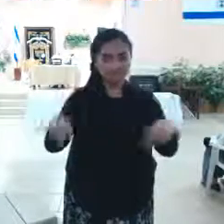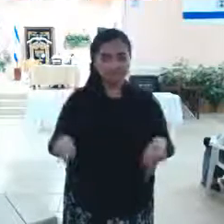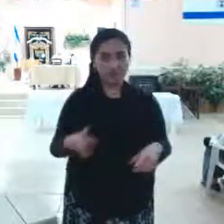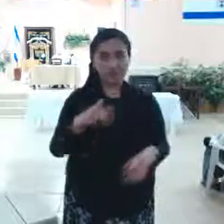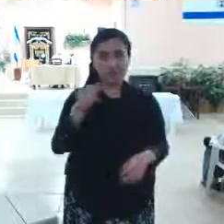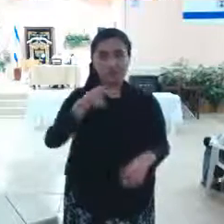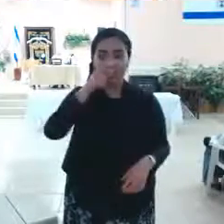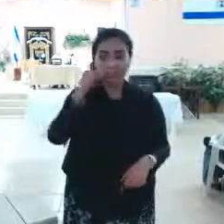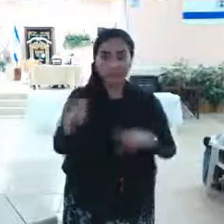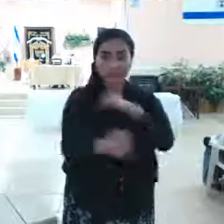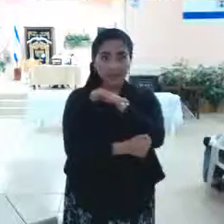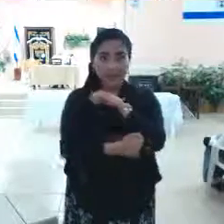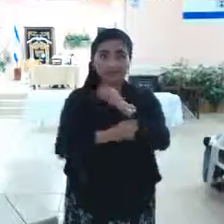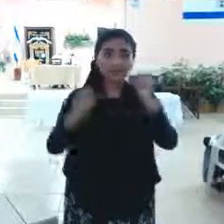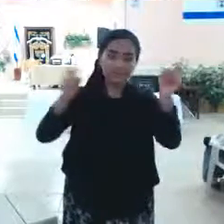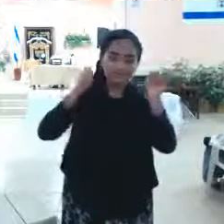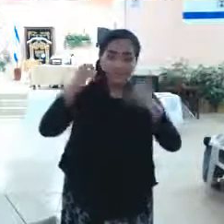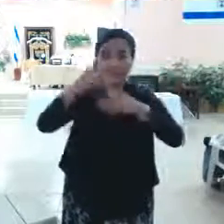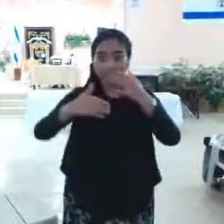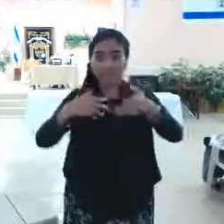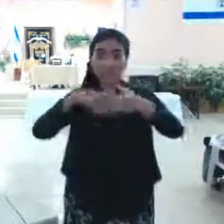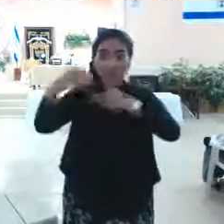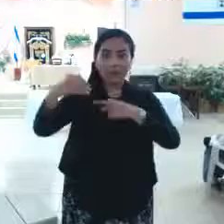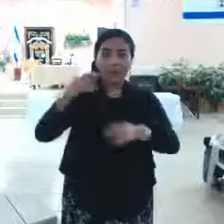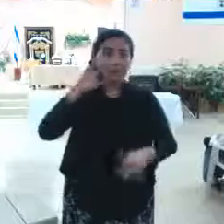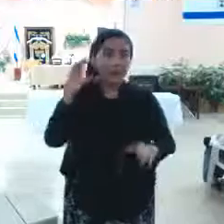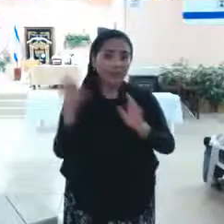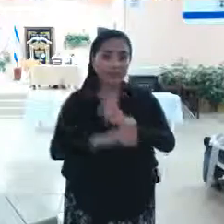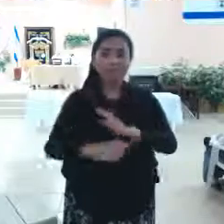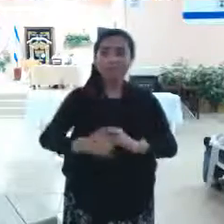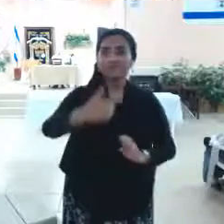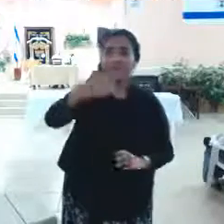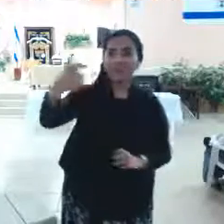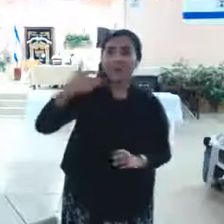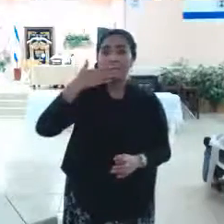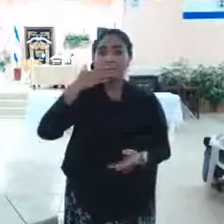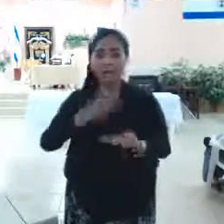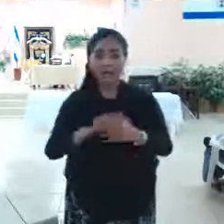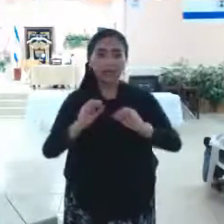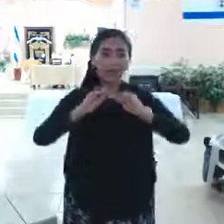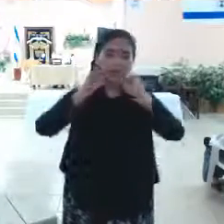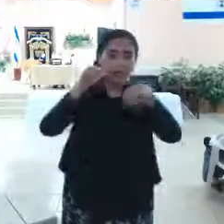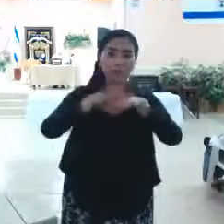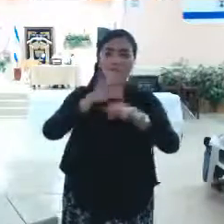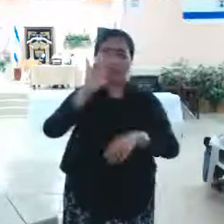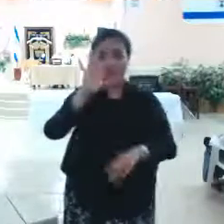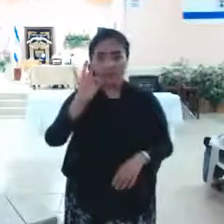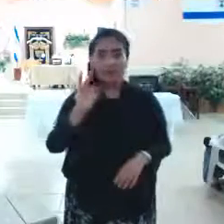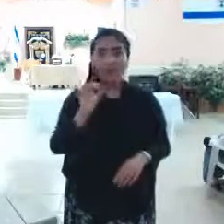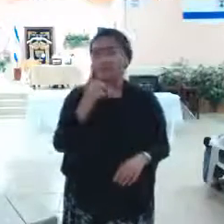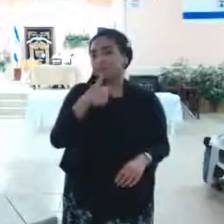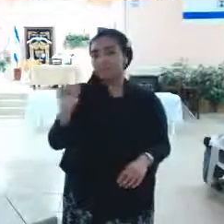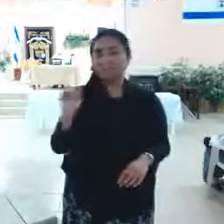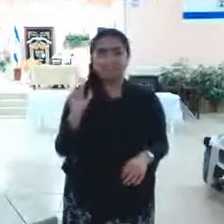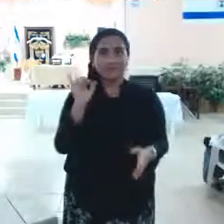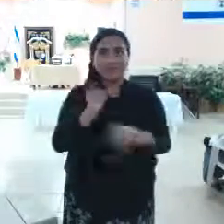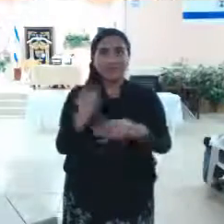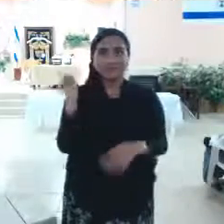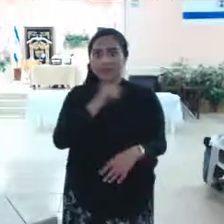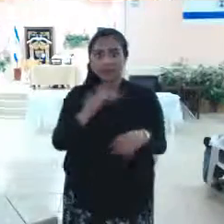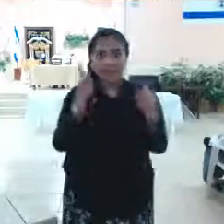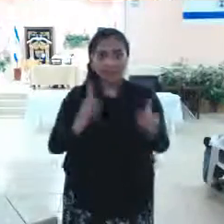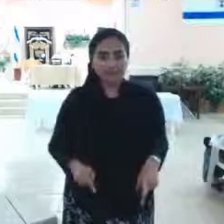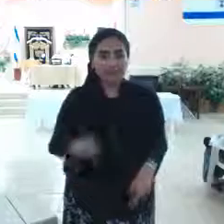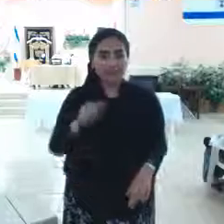comes and they took a Pesach on the feast and then they take some photos here like they are not good, and they upload that